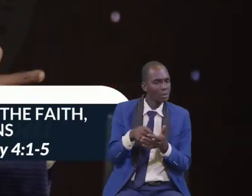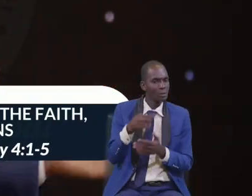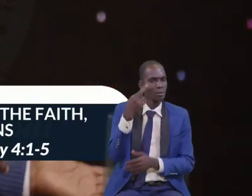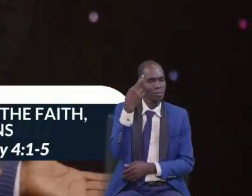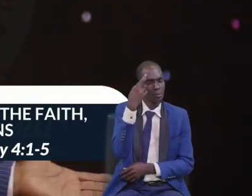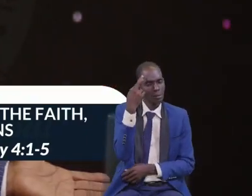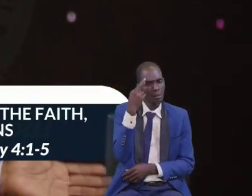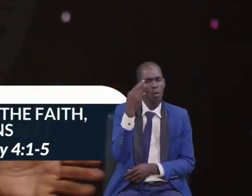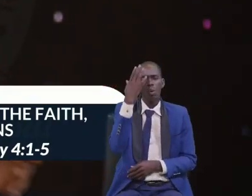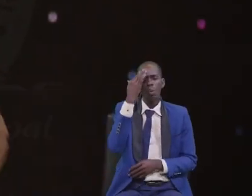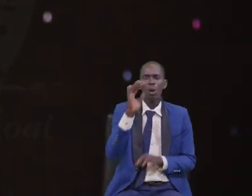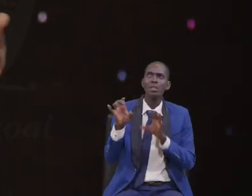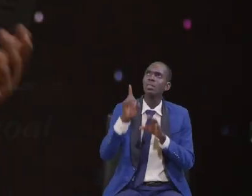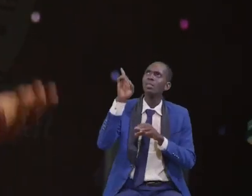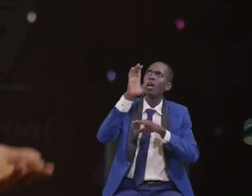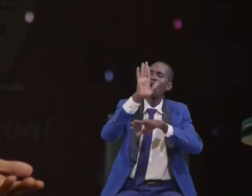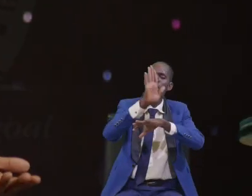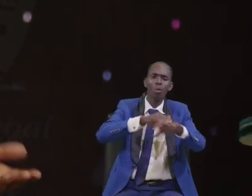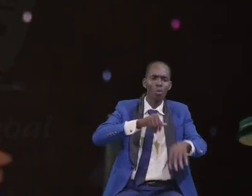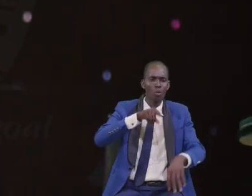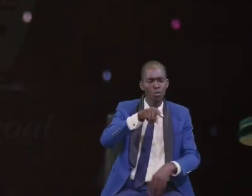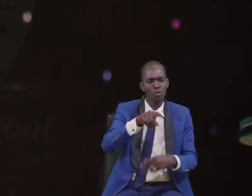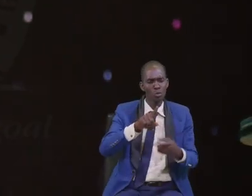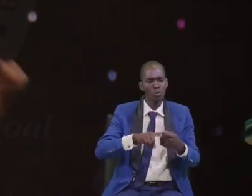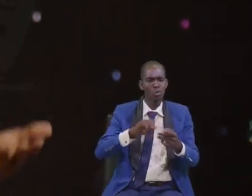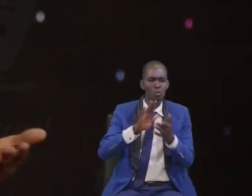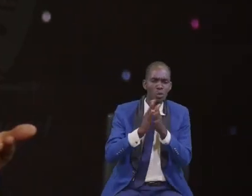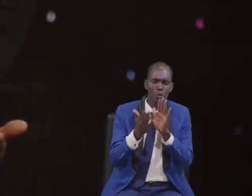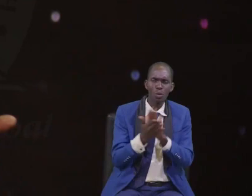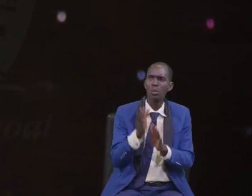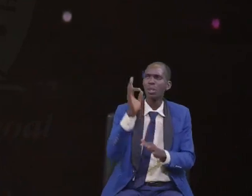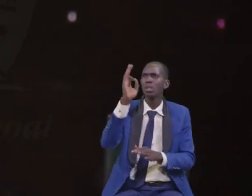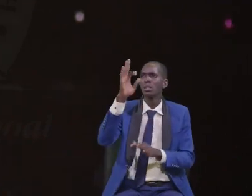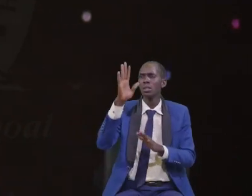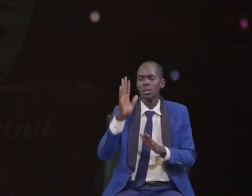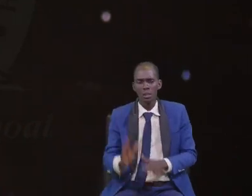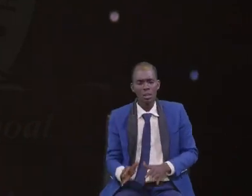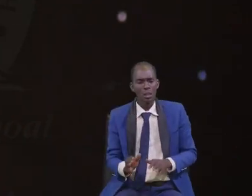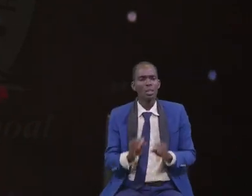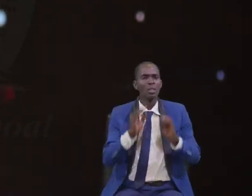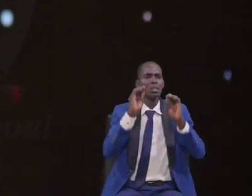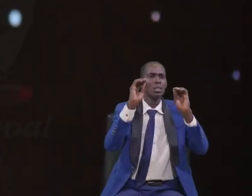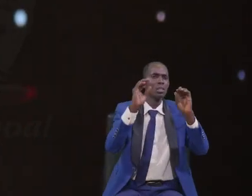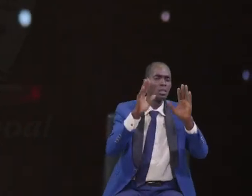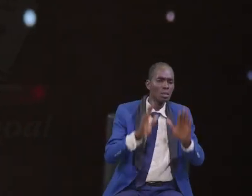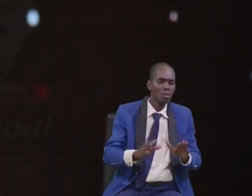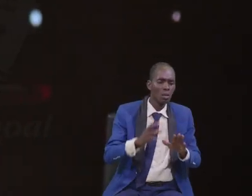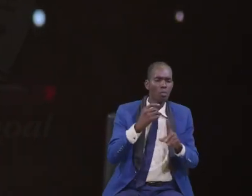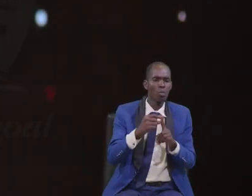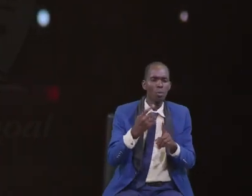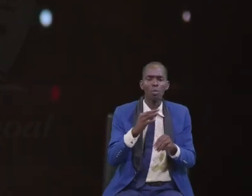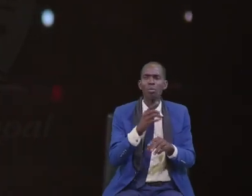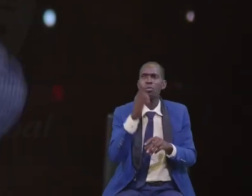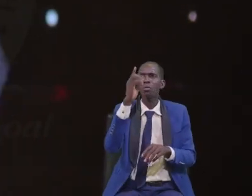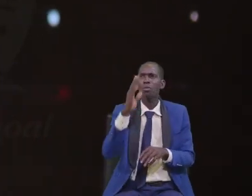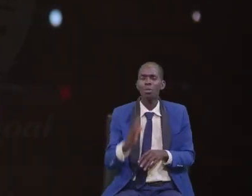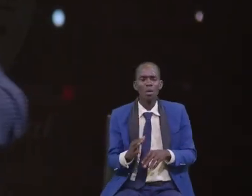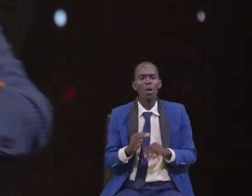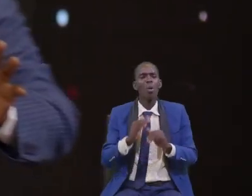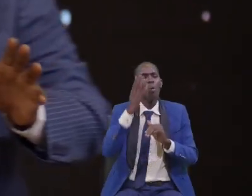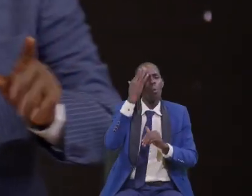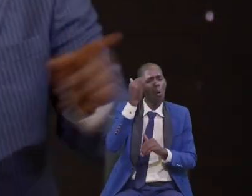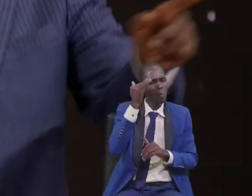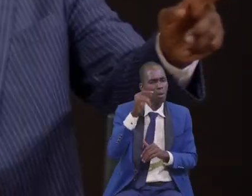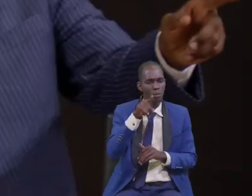his servant, to be a soul winner, to be a minister, to be a preacher of the word.